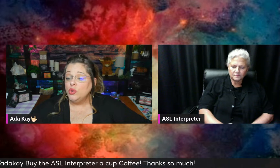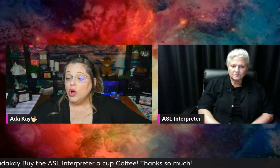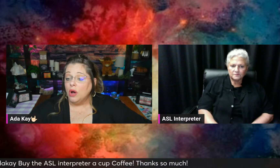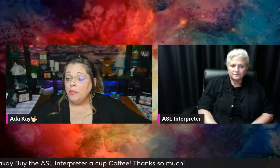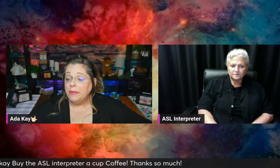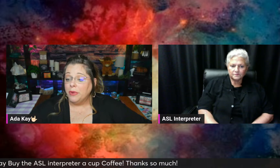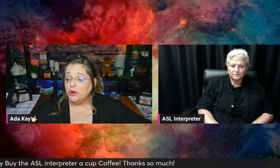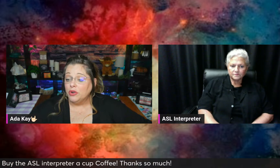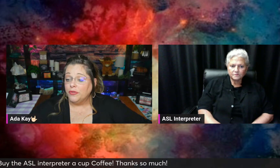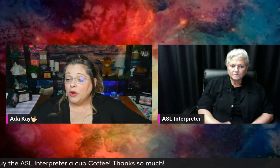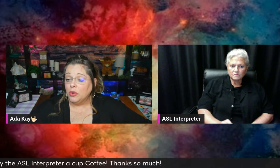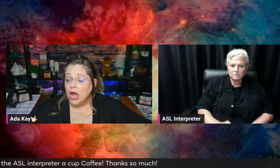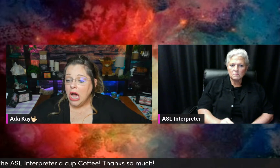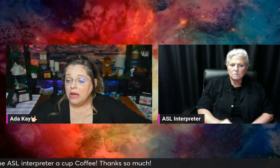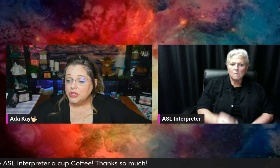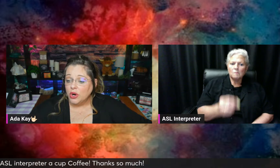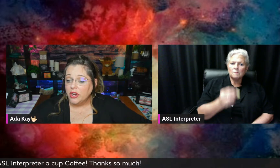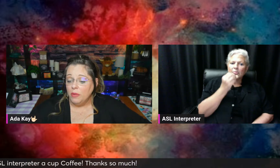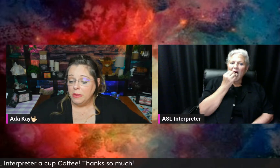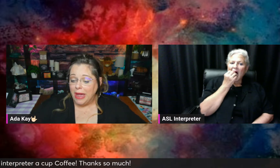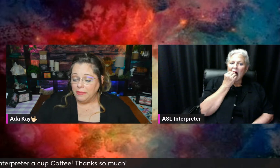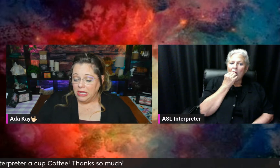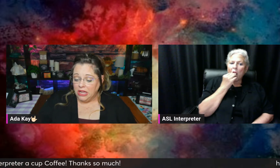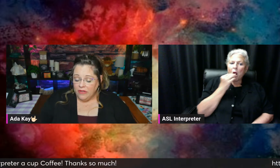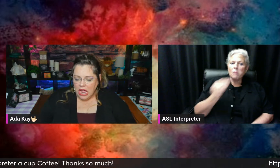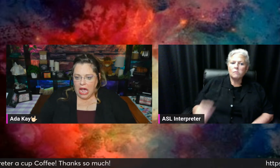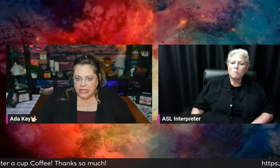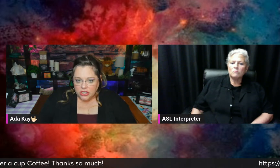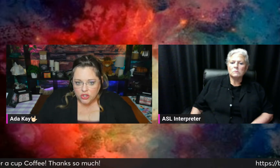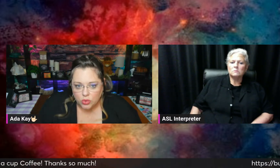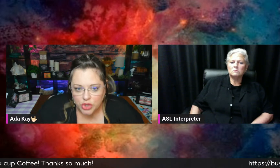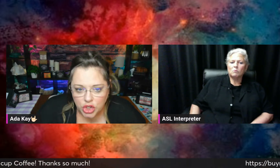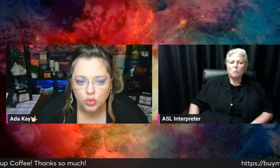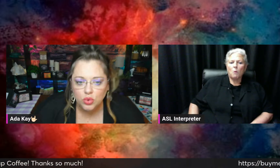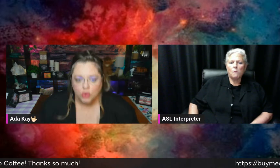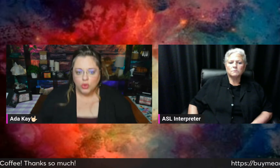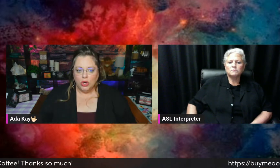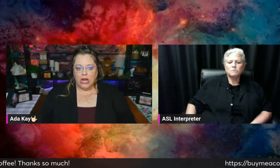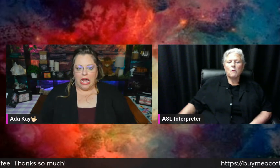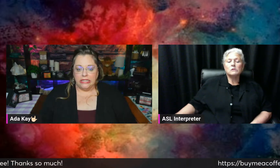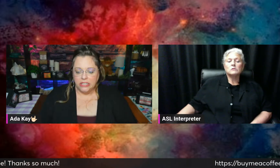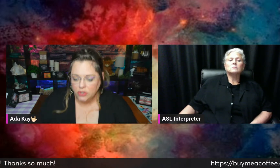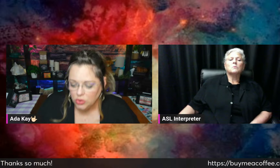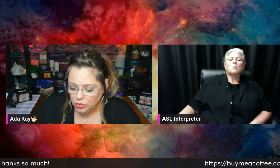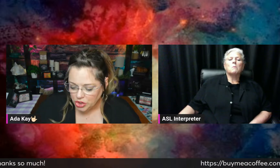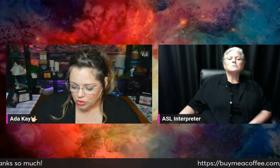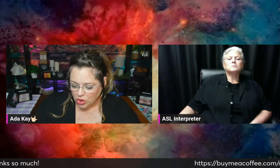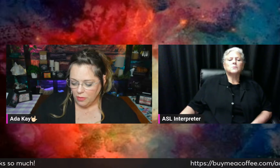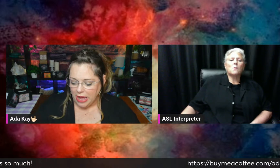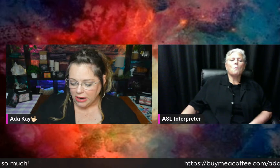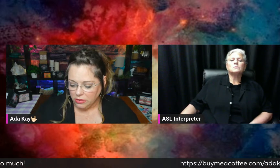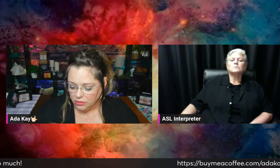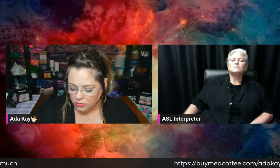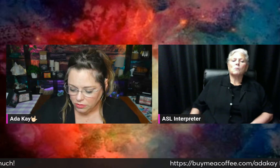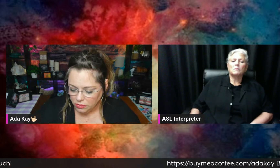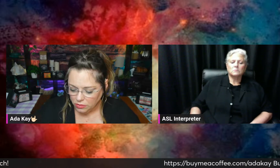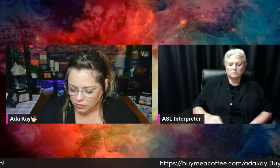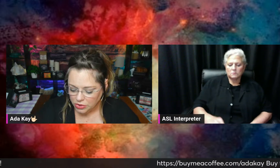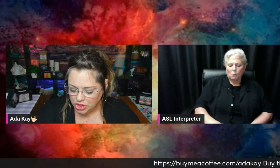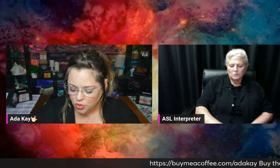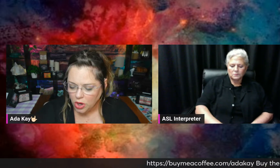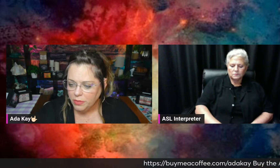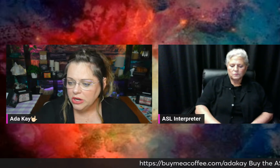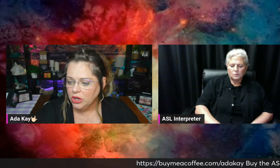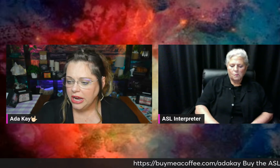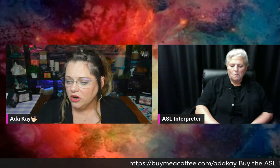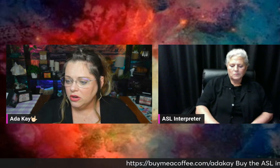Oh, you called my burner phone. I'm sorry. Call me back, my love. I didn't know it was you. I didn't know it was you. Call back.